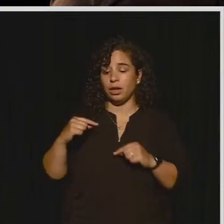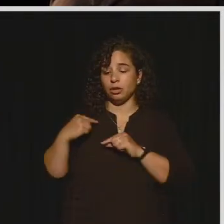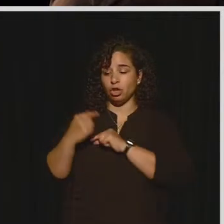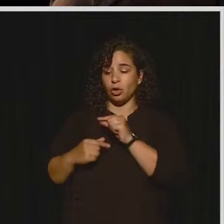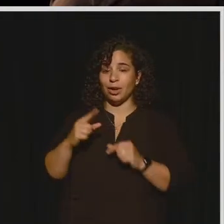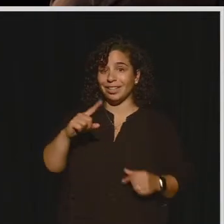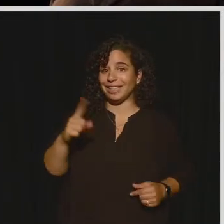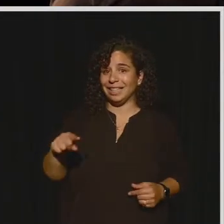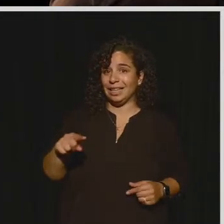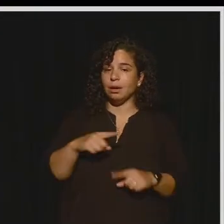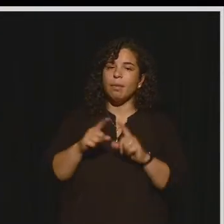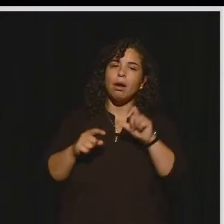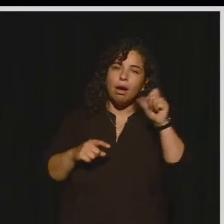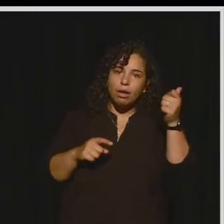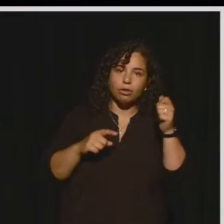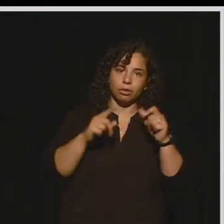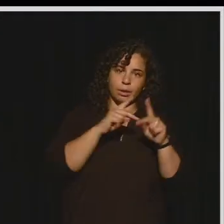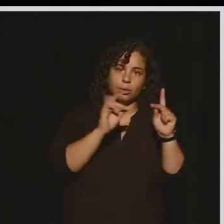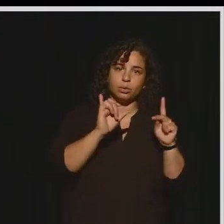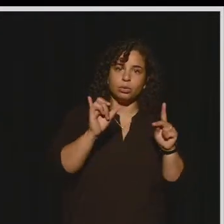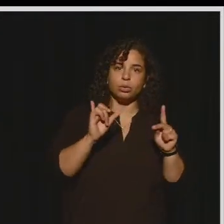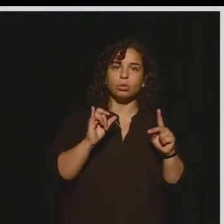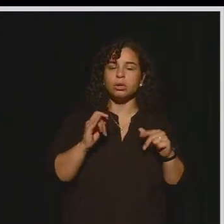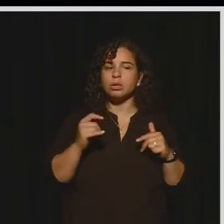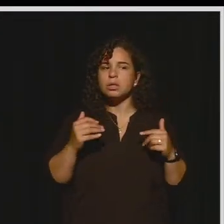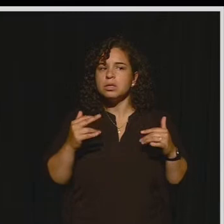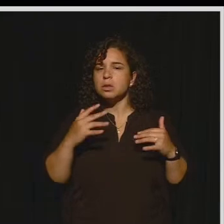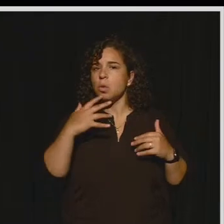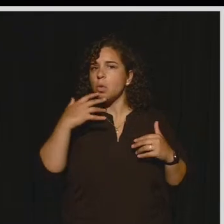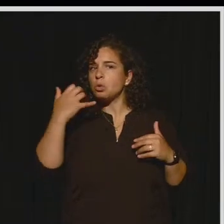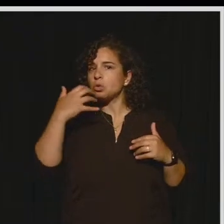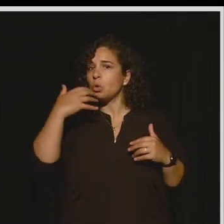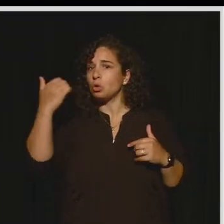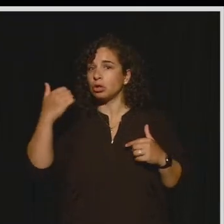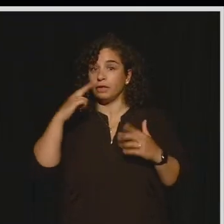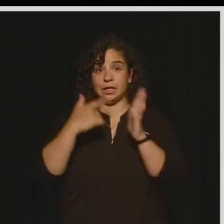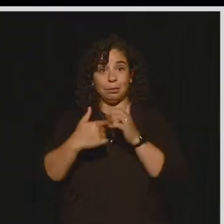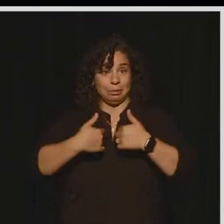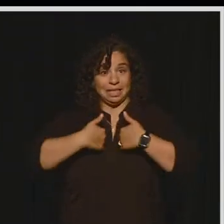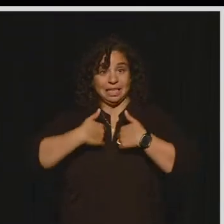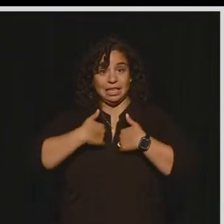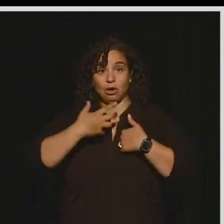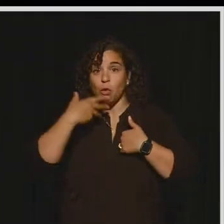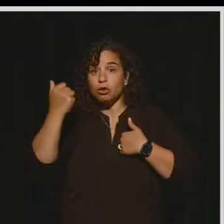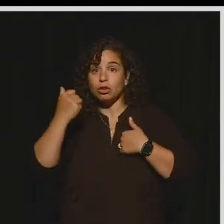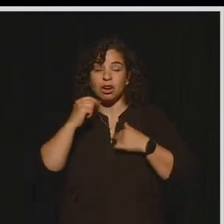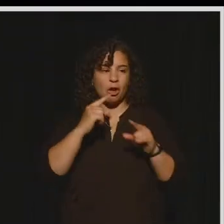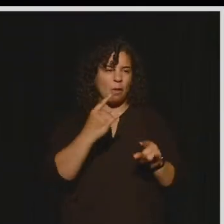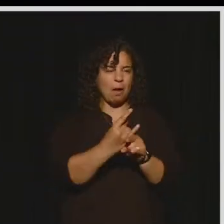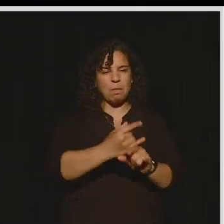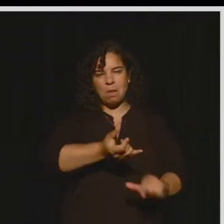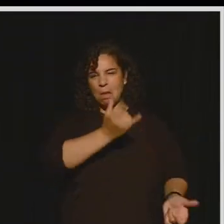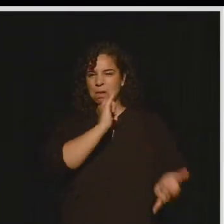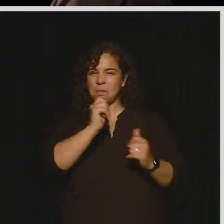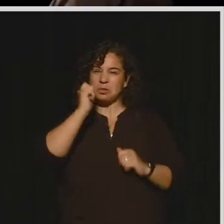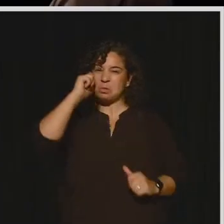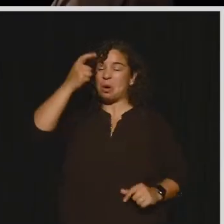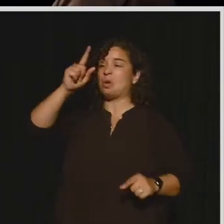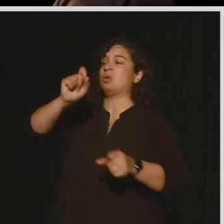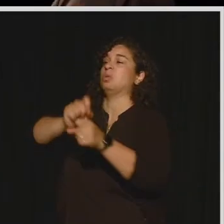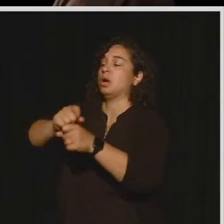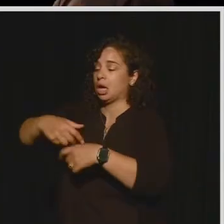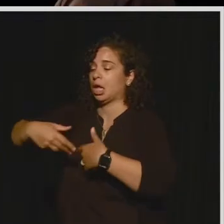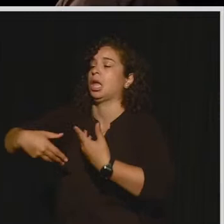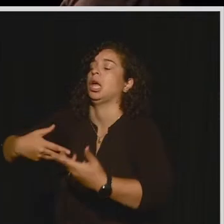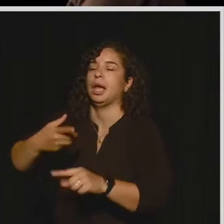getting onto an age where I couldn't go to a bar and function tomorrow. You've got to find childcare.